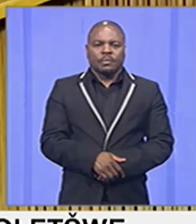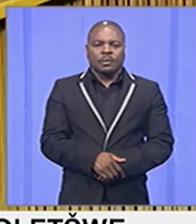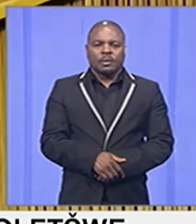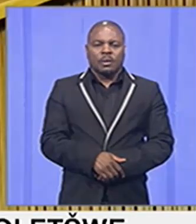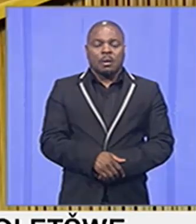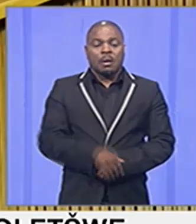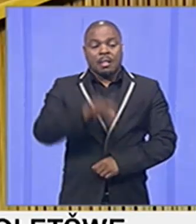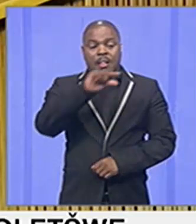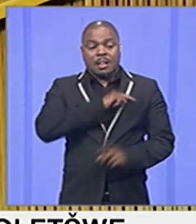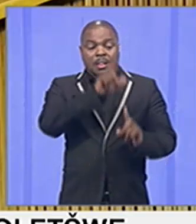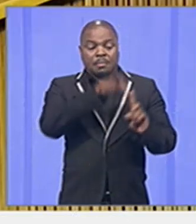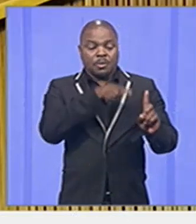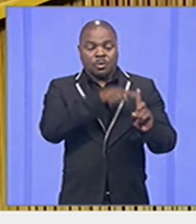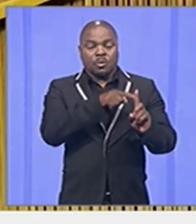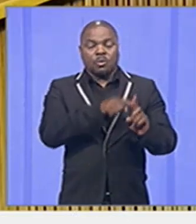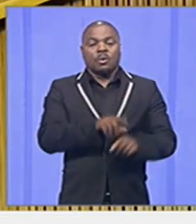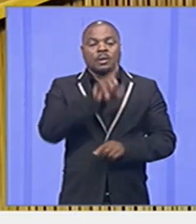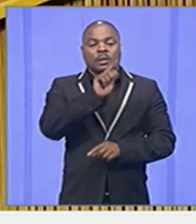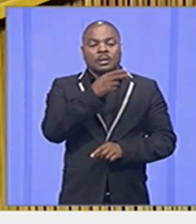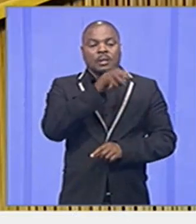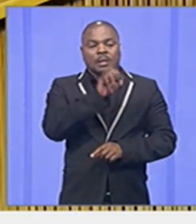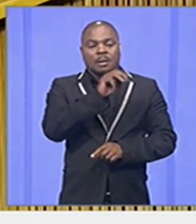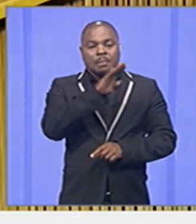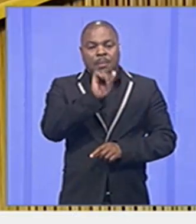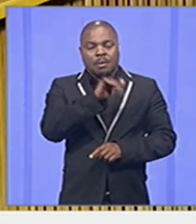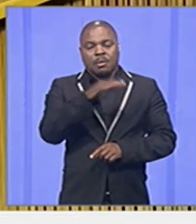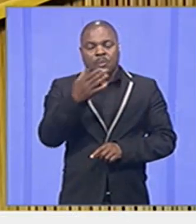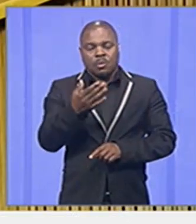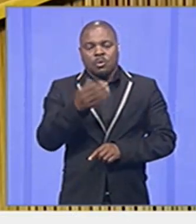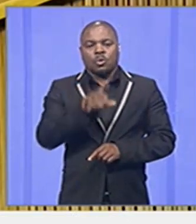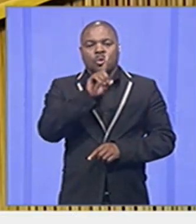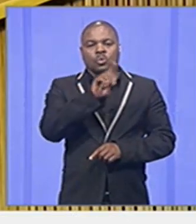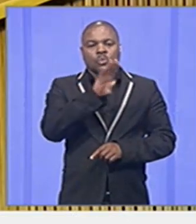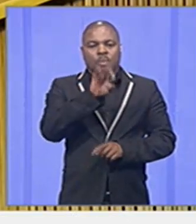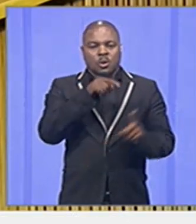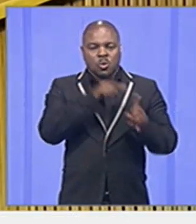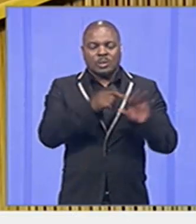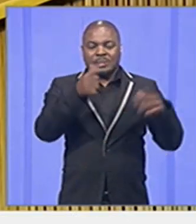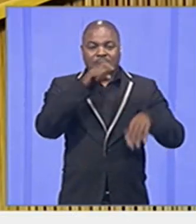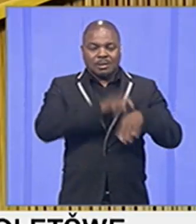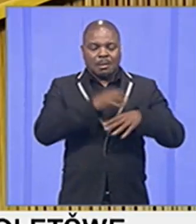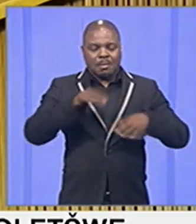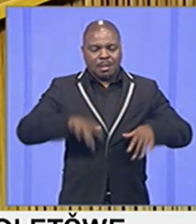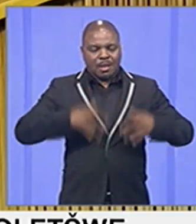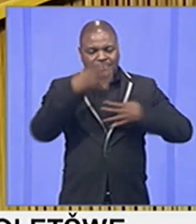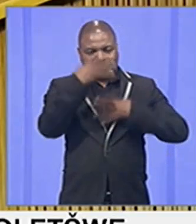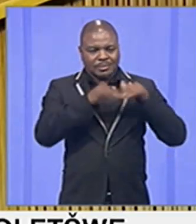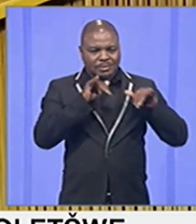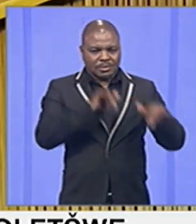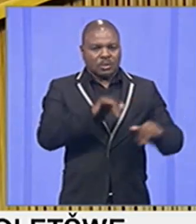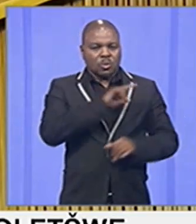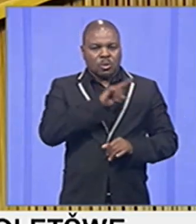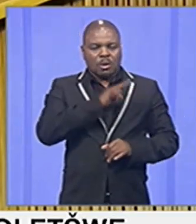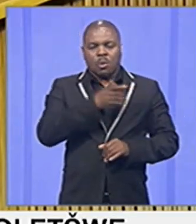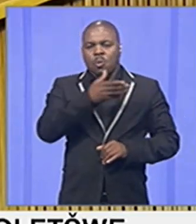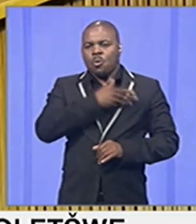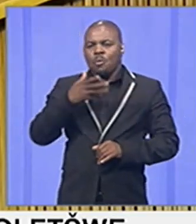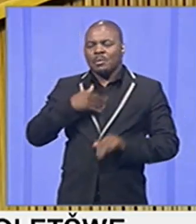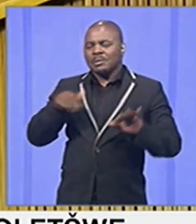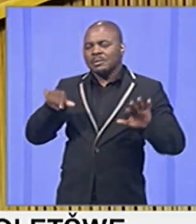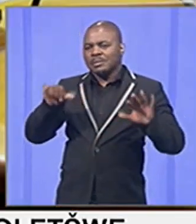Mono molato Themba Prince Dube o kwebile bophelo maga a tshela kgolegong ba le bana le go bolaya basadi ba tshela ka Polokwane le